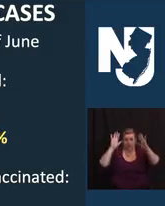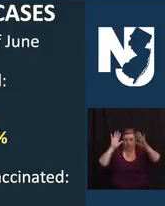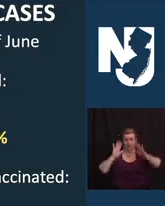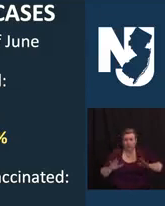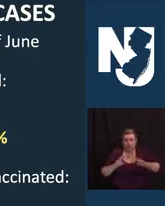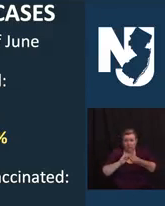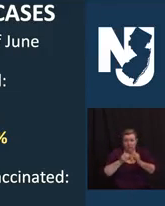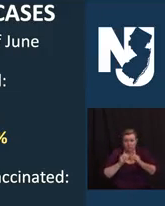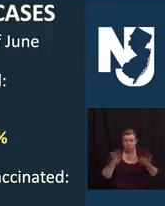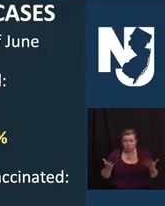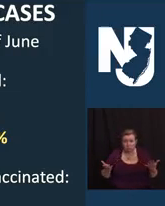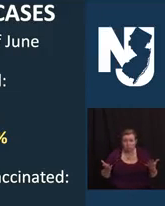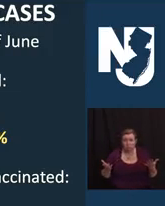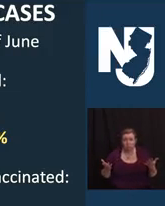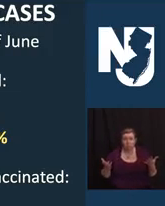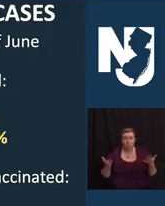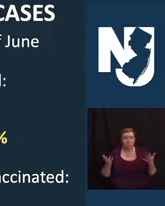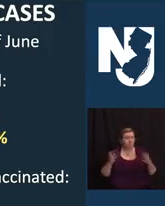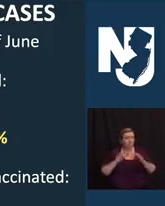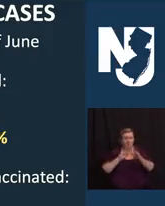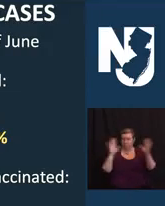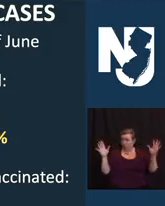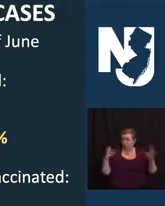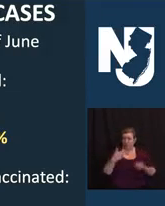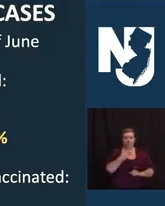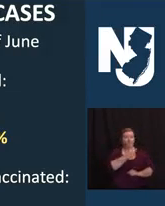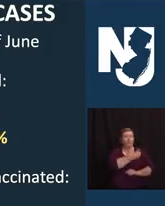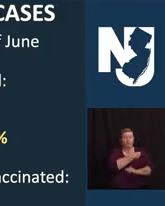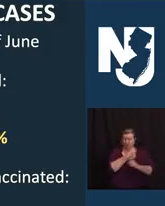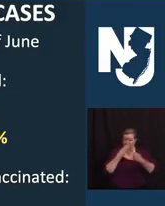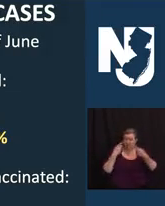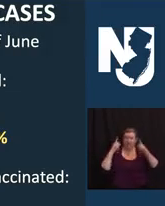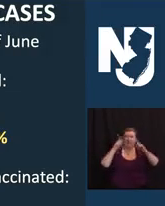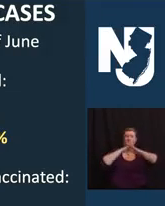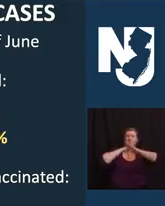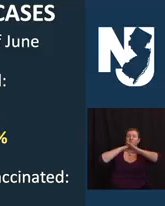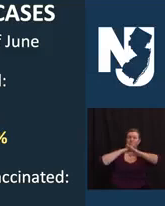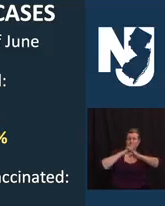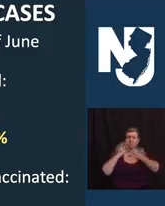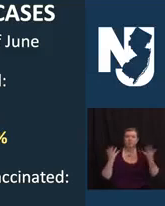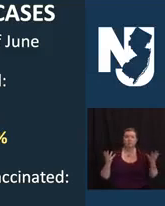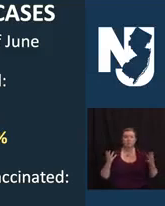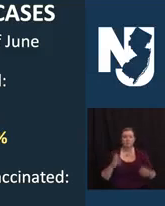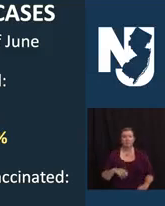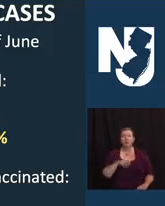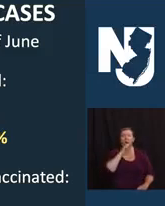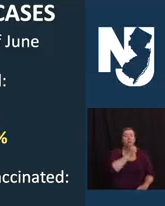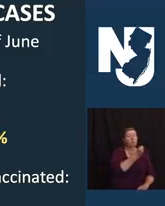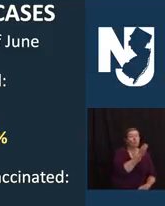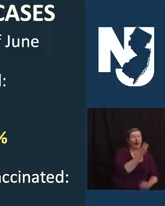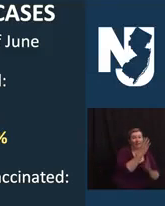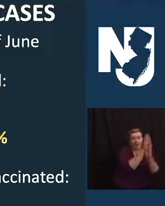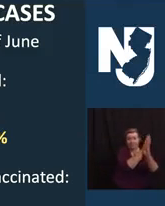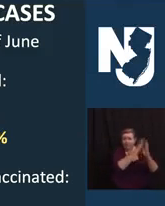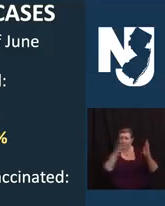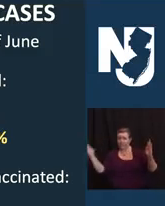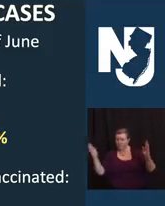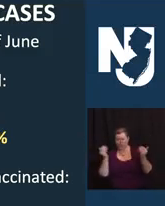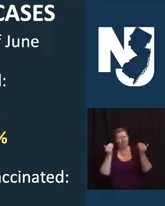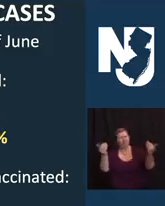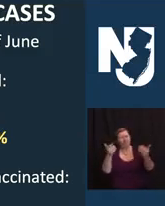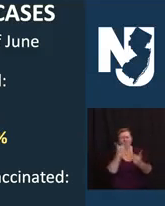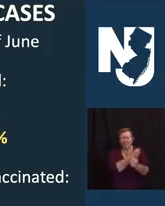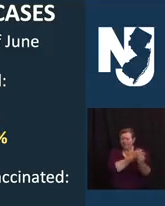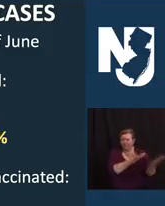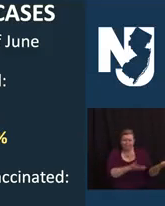numbers speak for themselves, and they speak volumes as to why everyone ages 12 and up who is eligible should go and get